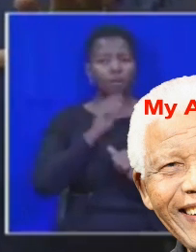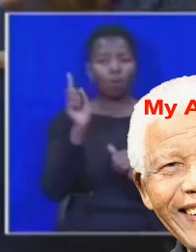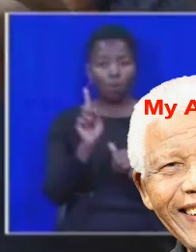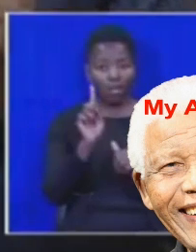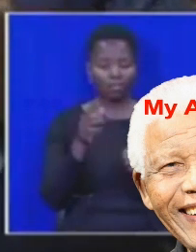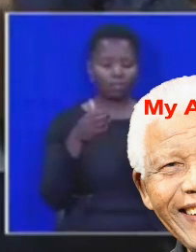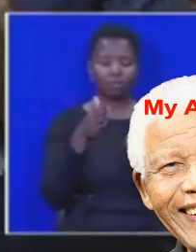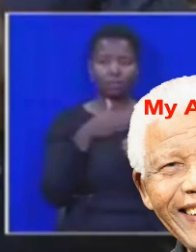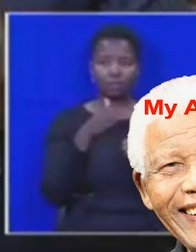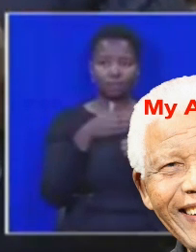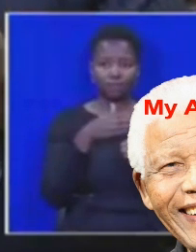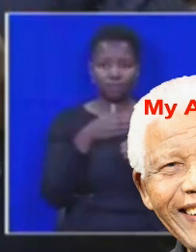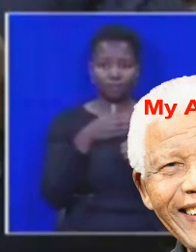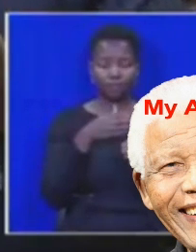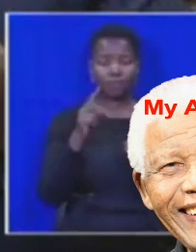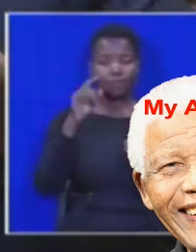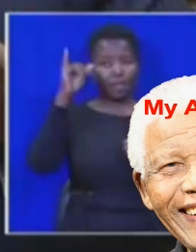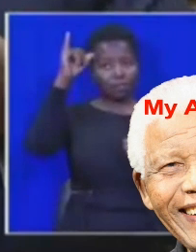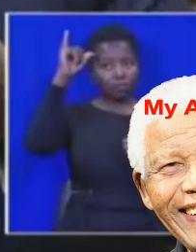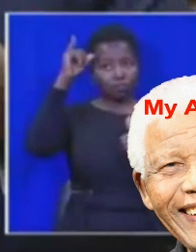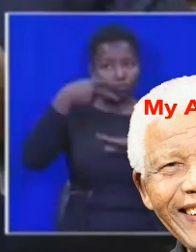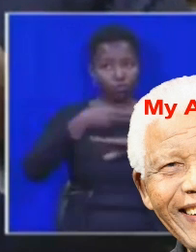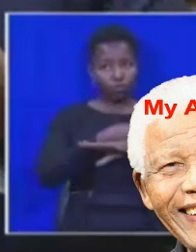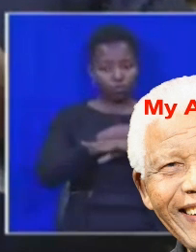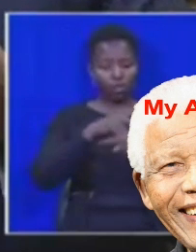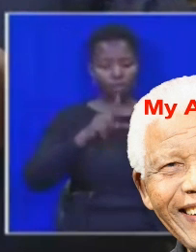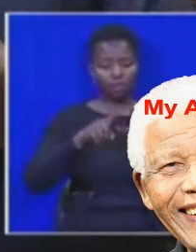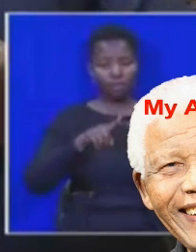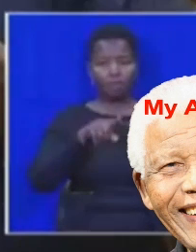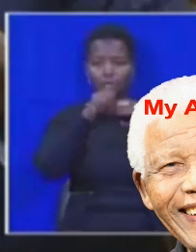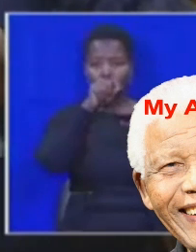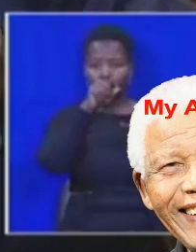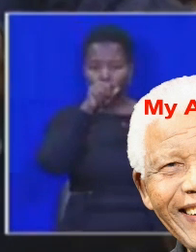represent the crawl, foul run,